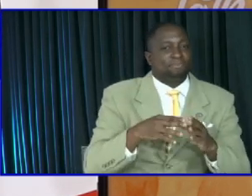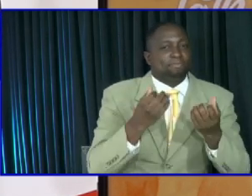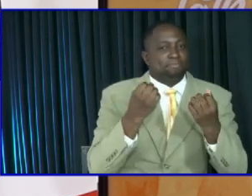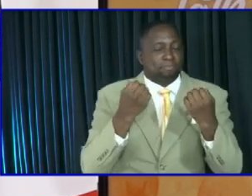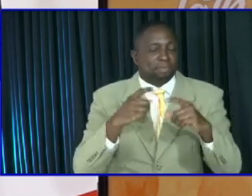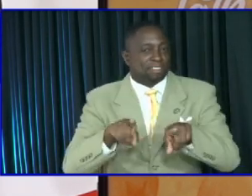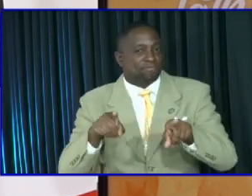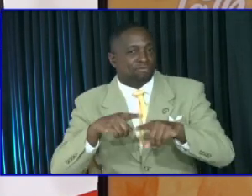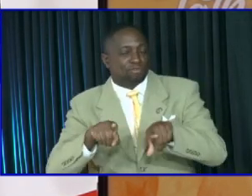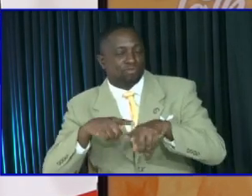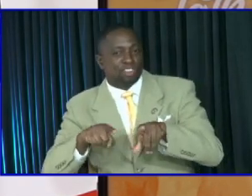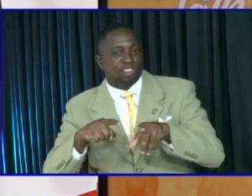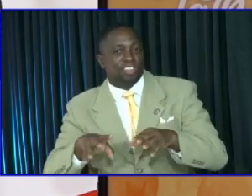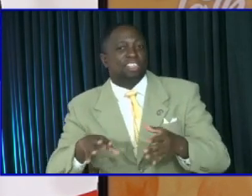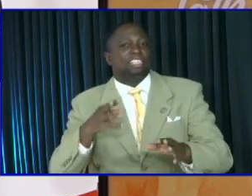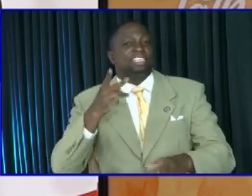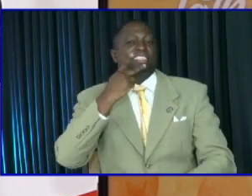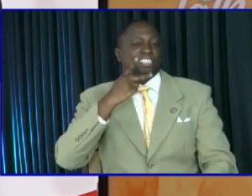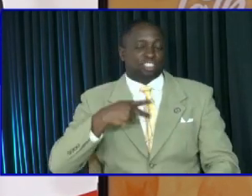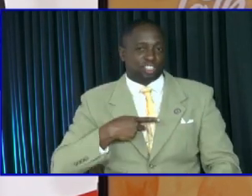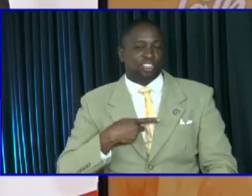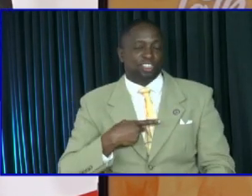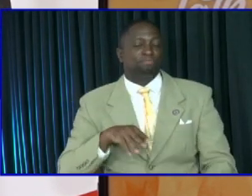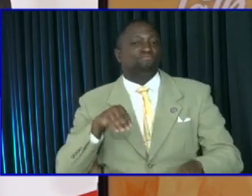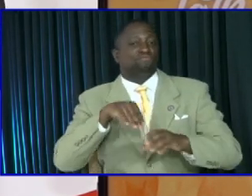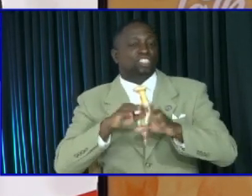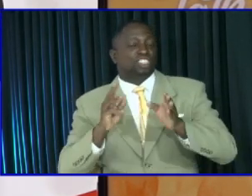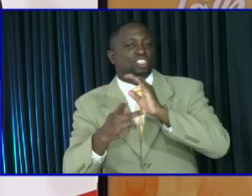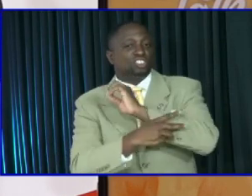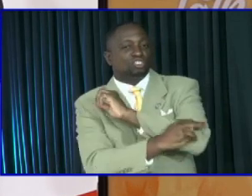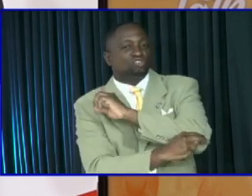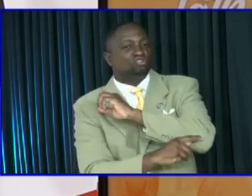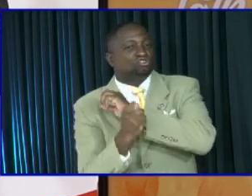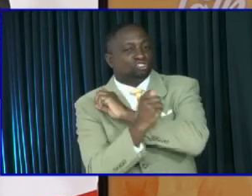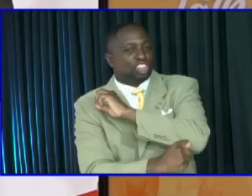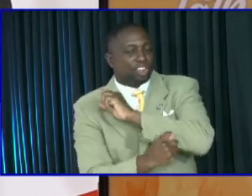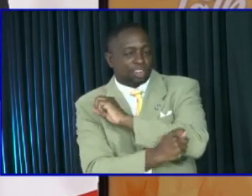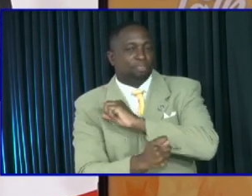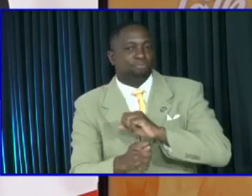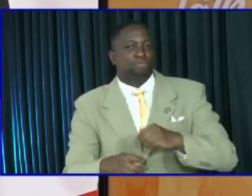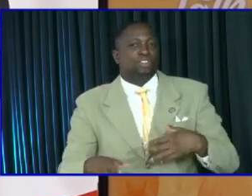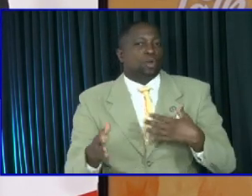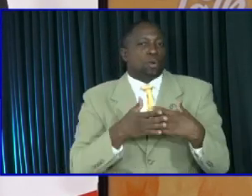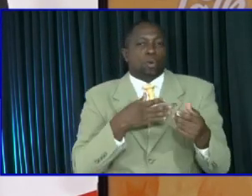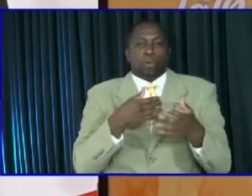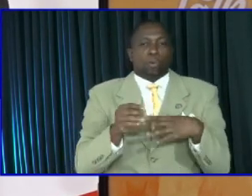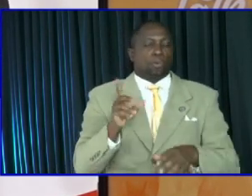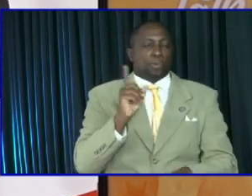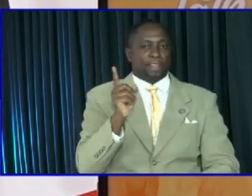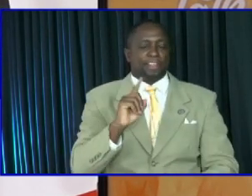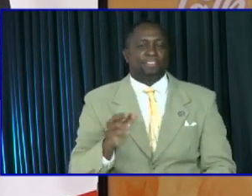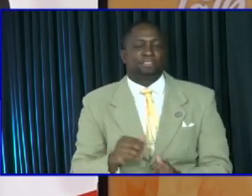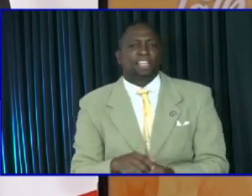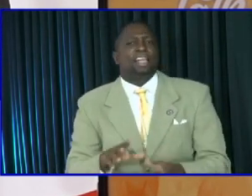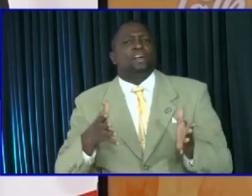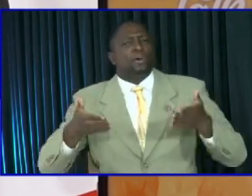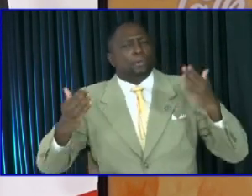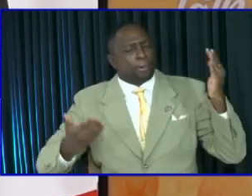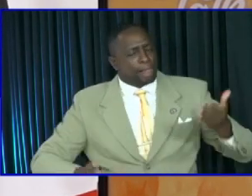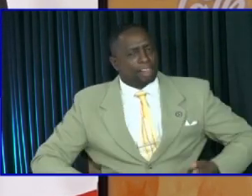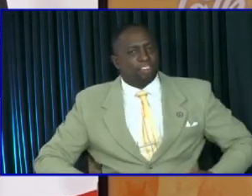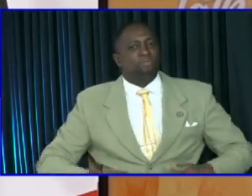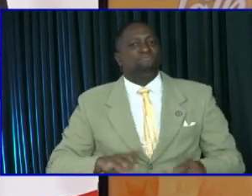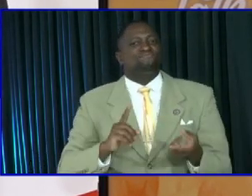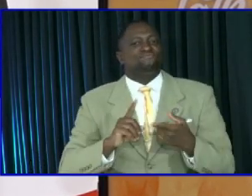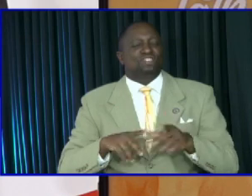Pro Cable in Stony Hill, Westar in Trelawney, or Com Cable in Grange Hill. Welcome to Let's Talk About Him.